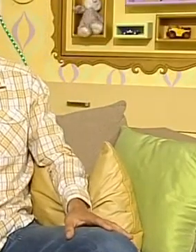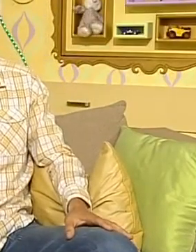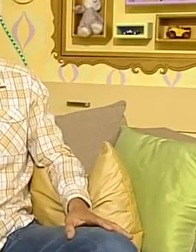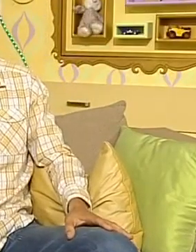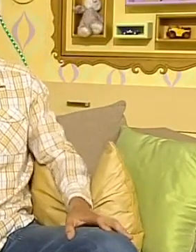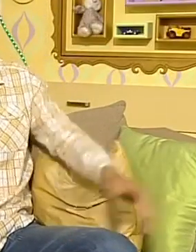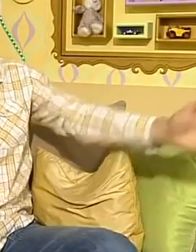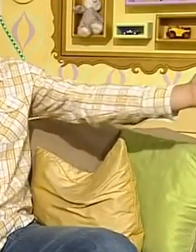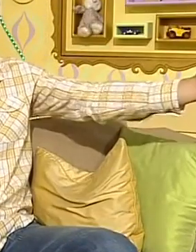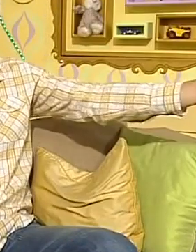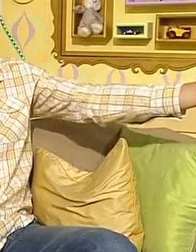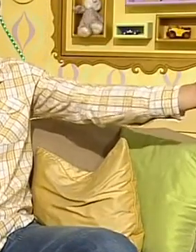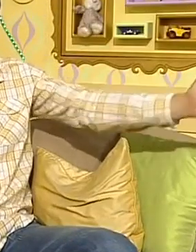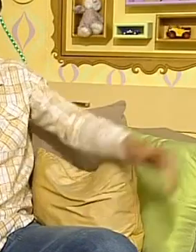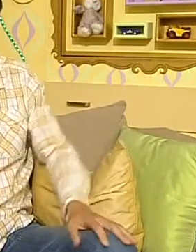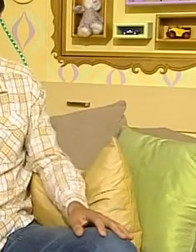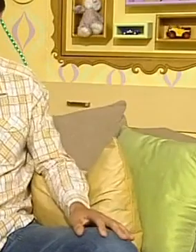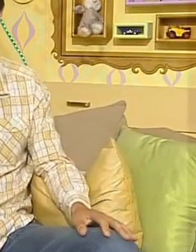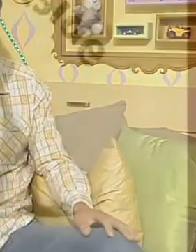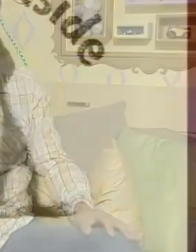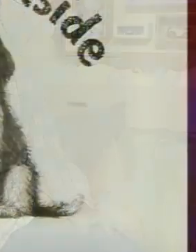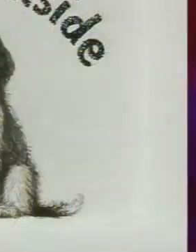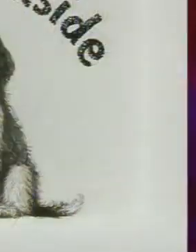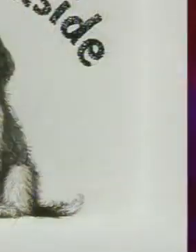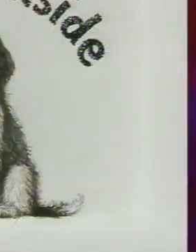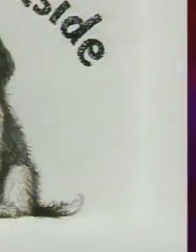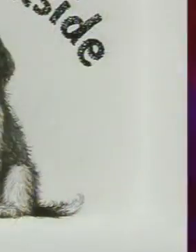And if it's your birthday today, happy birthday.